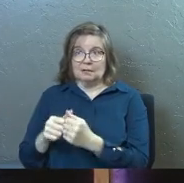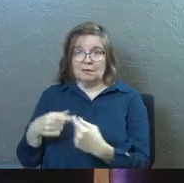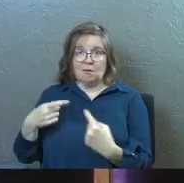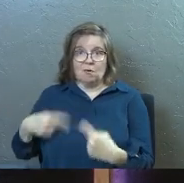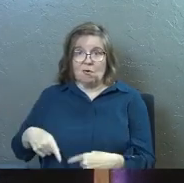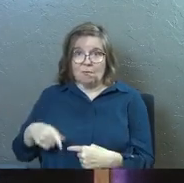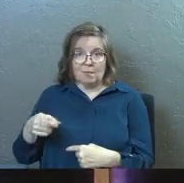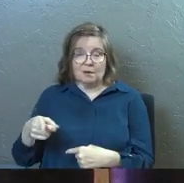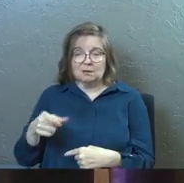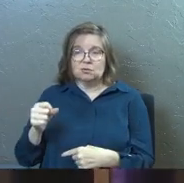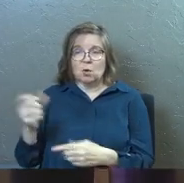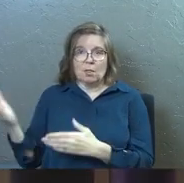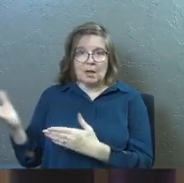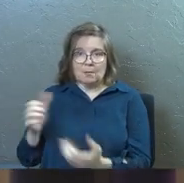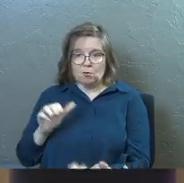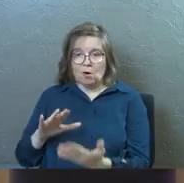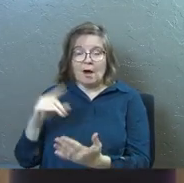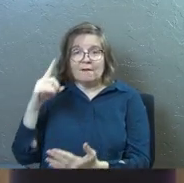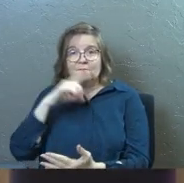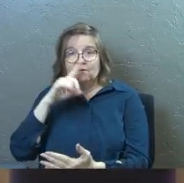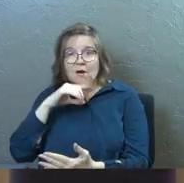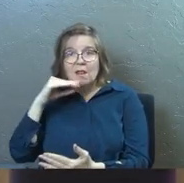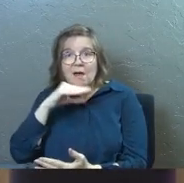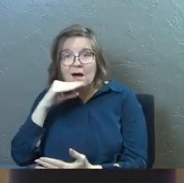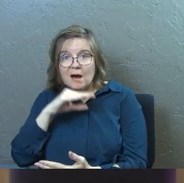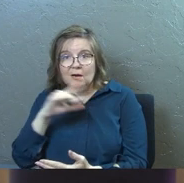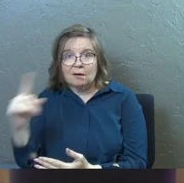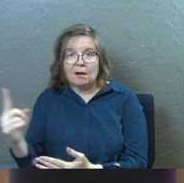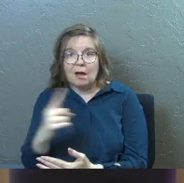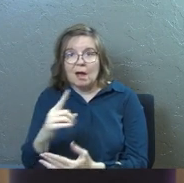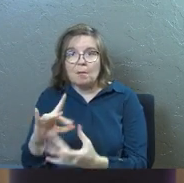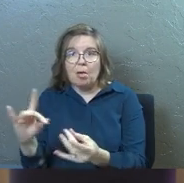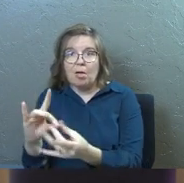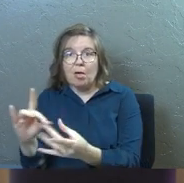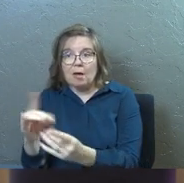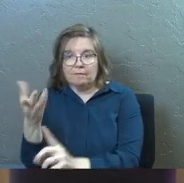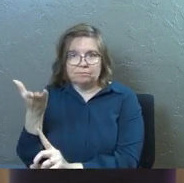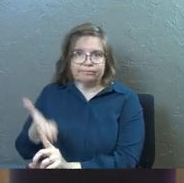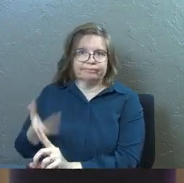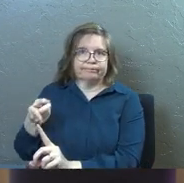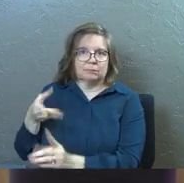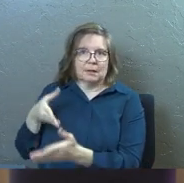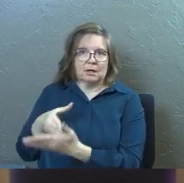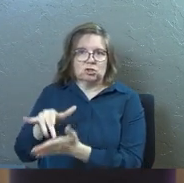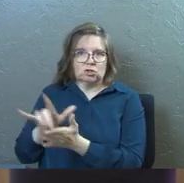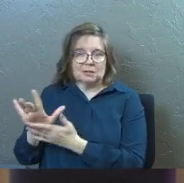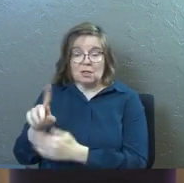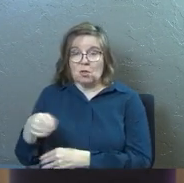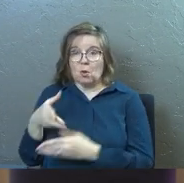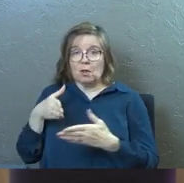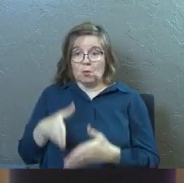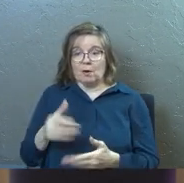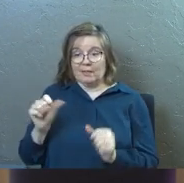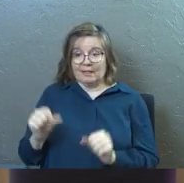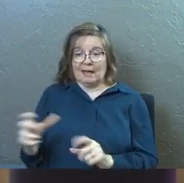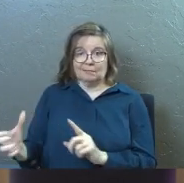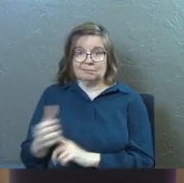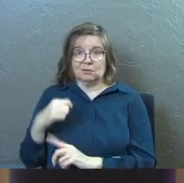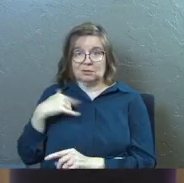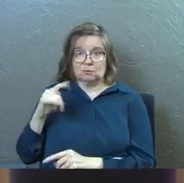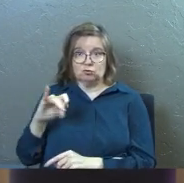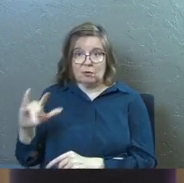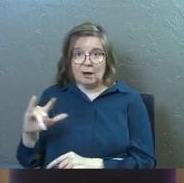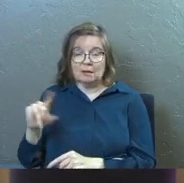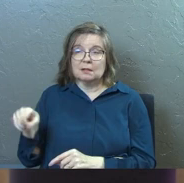argument, and so they brought false witnesses who came and lied against Jesus. It's the only way that they got him to